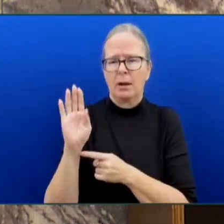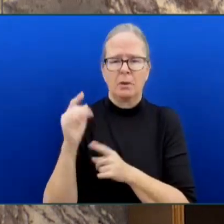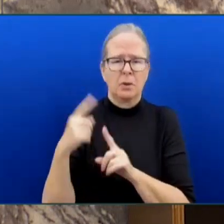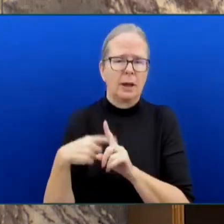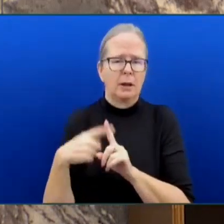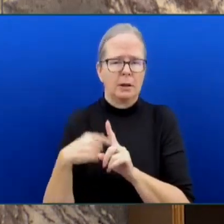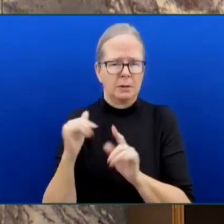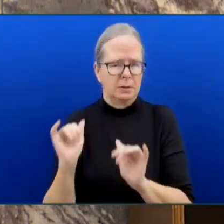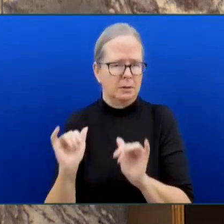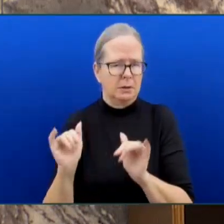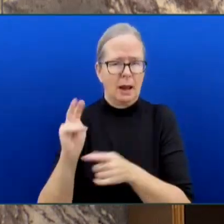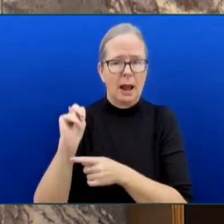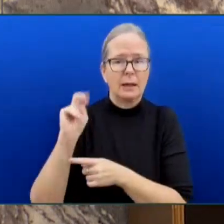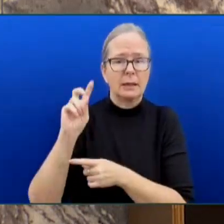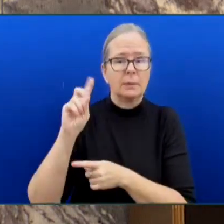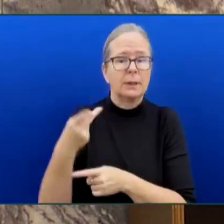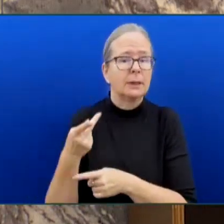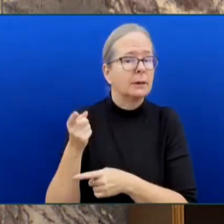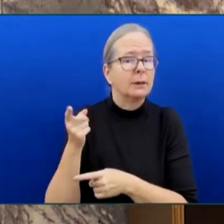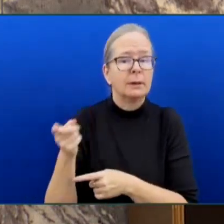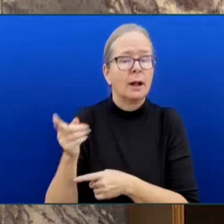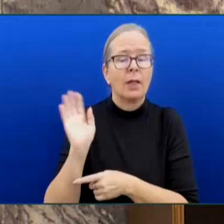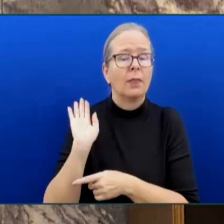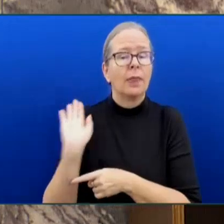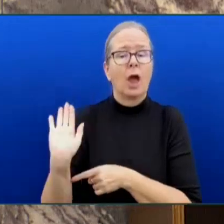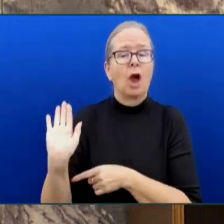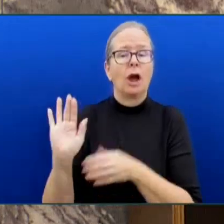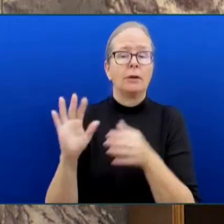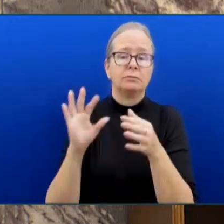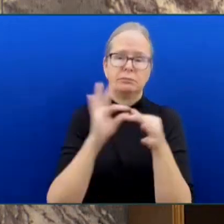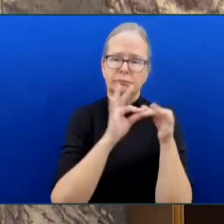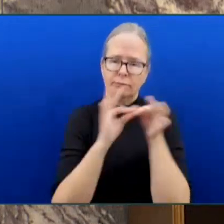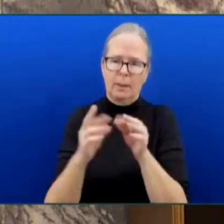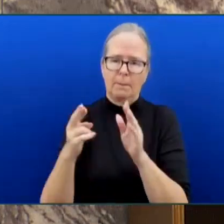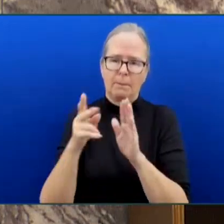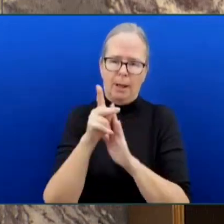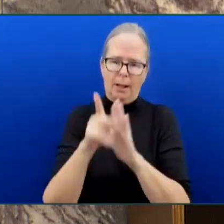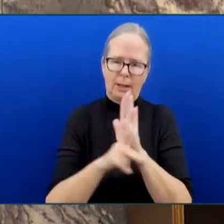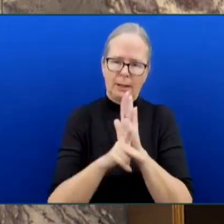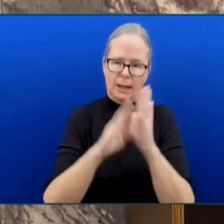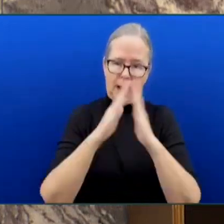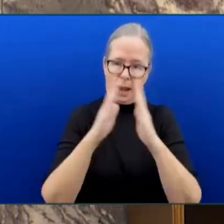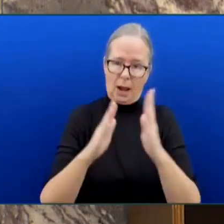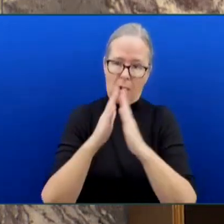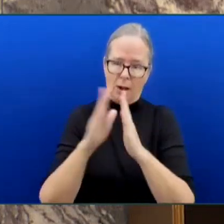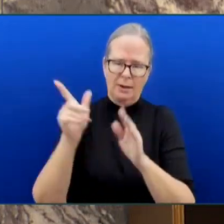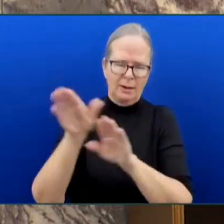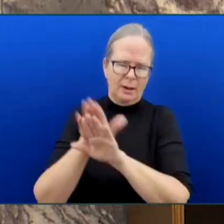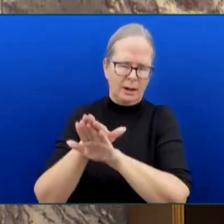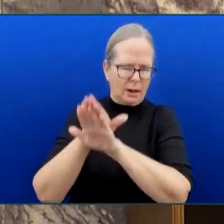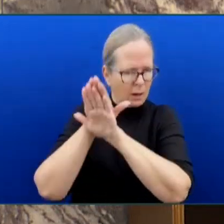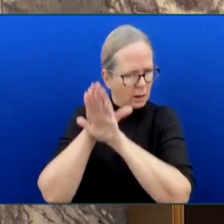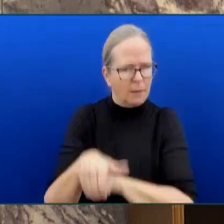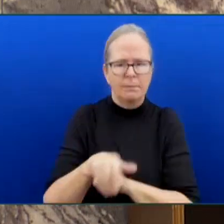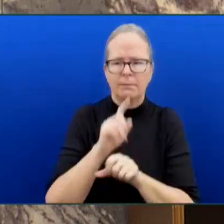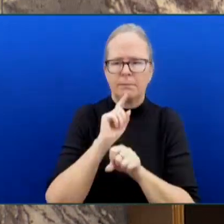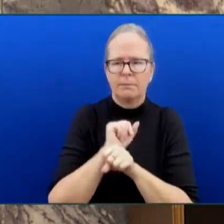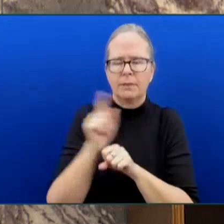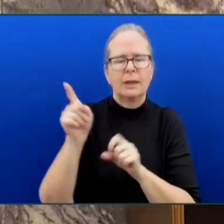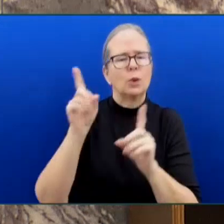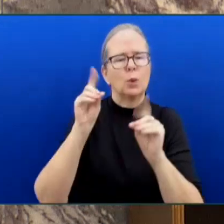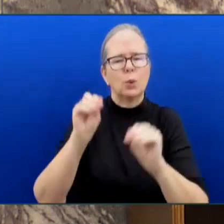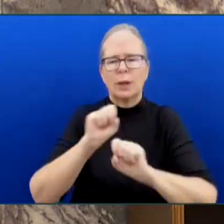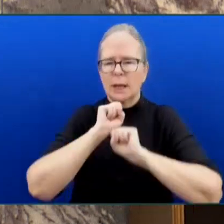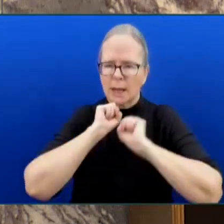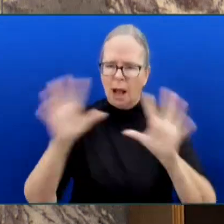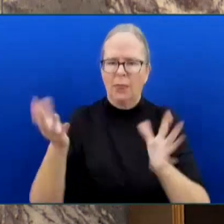housing hypocrisy. They do nothing. The Premier personally profits, and now they are hunting for scapegoats for